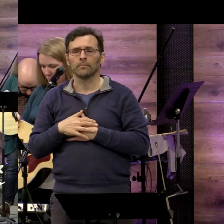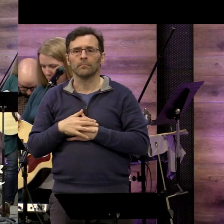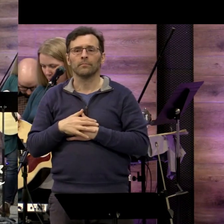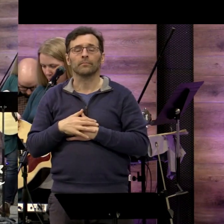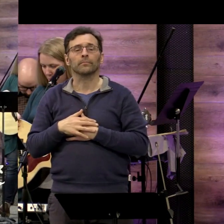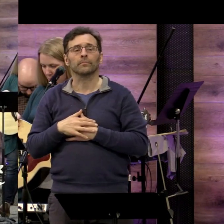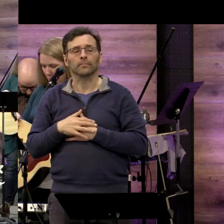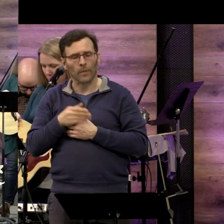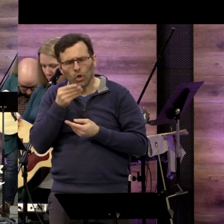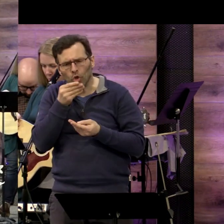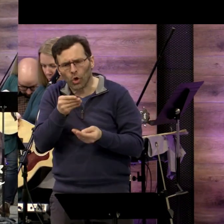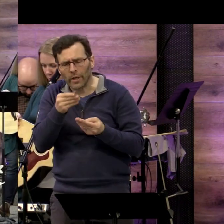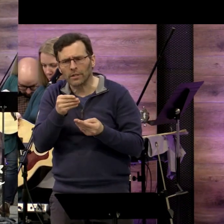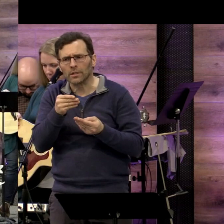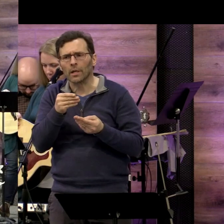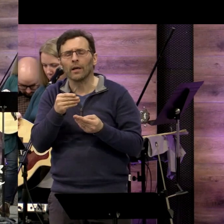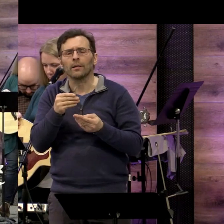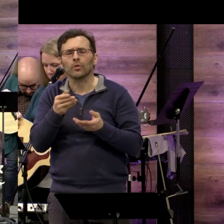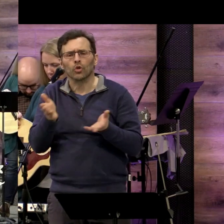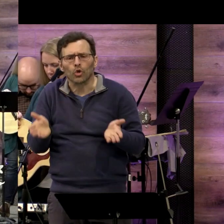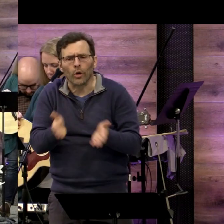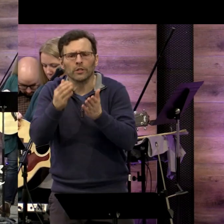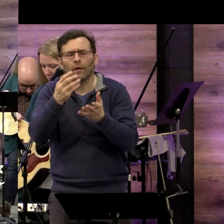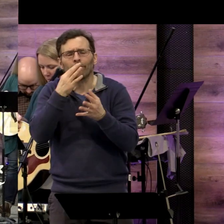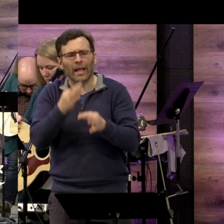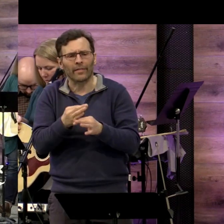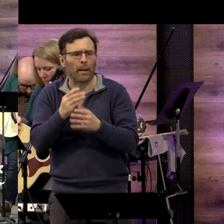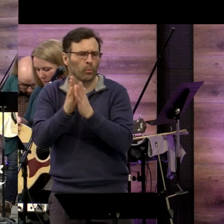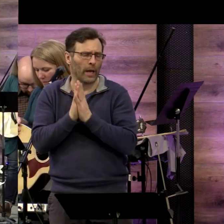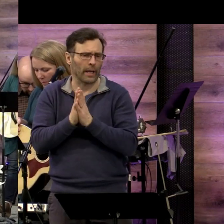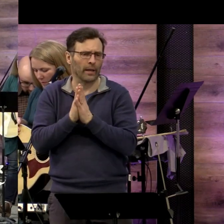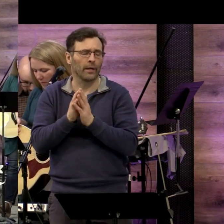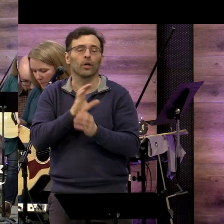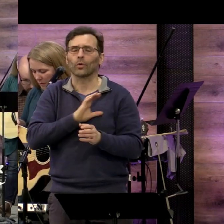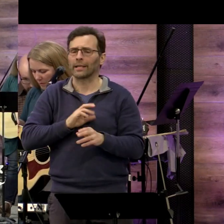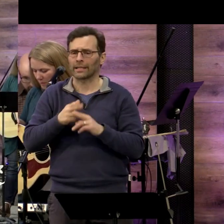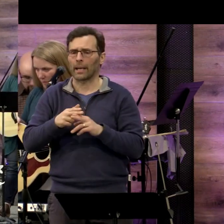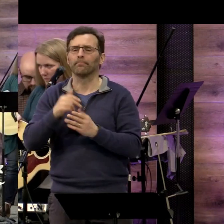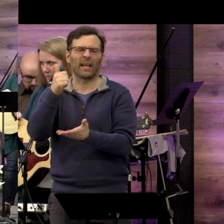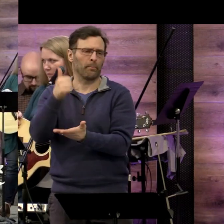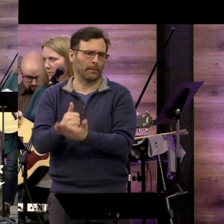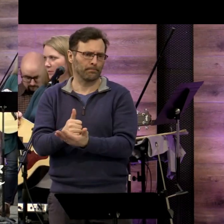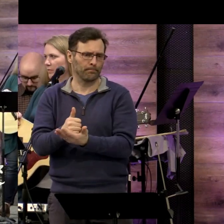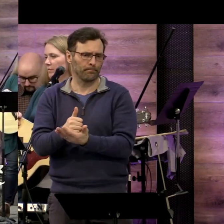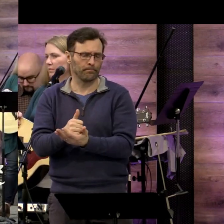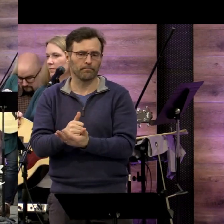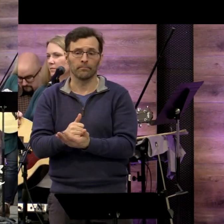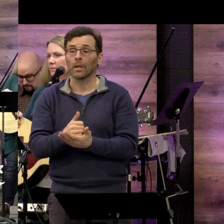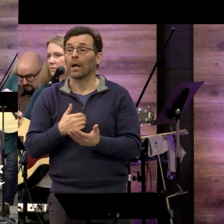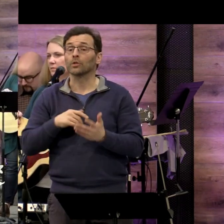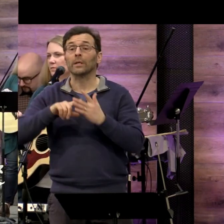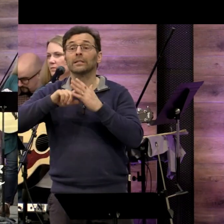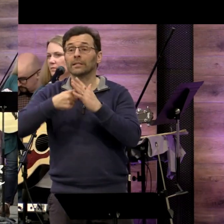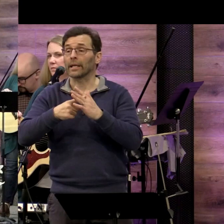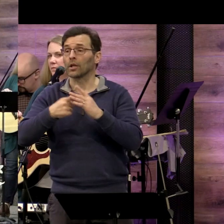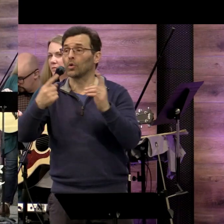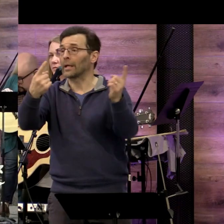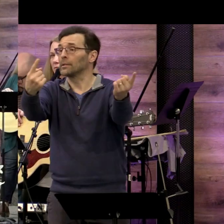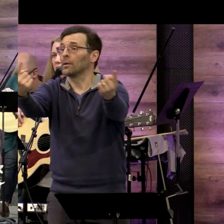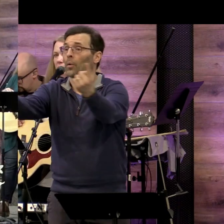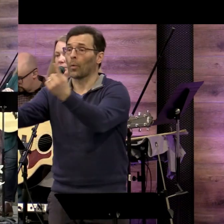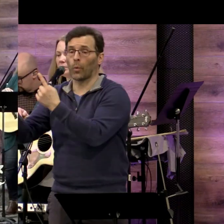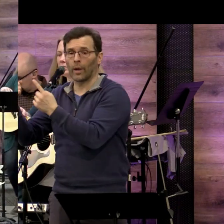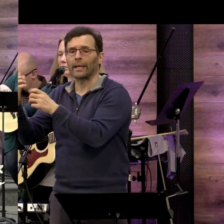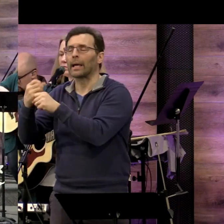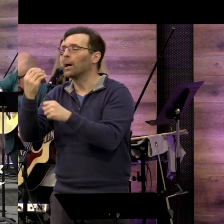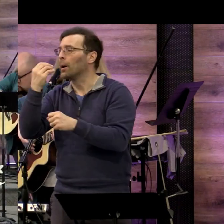Nourish and encourage our faith, I pray. In Christ's name, amen. As we begin to sing, you can come down the center aisle, grab a